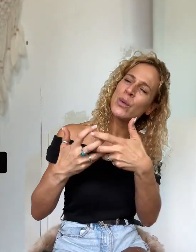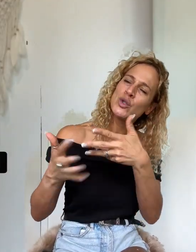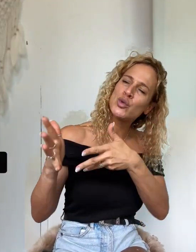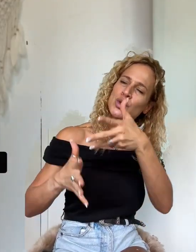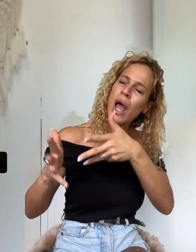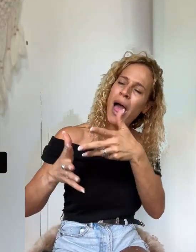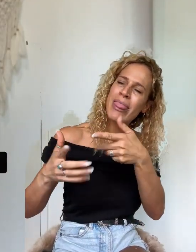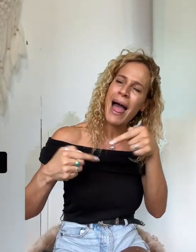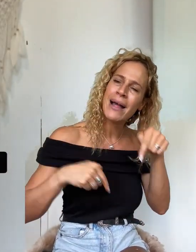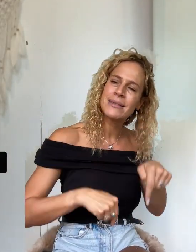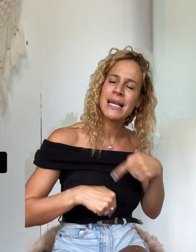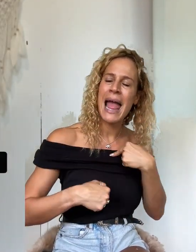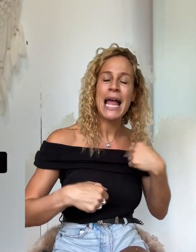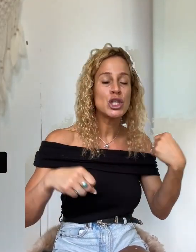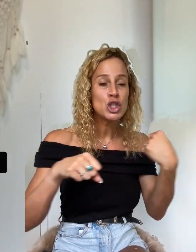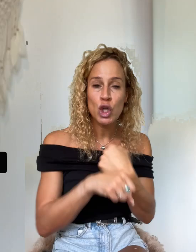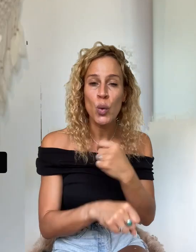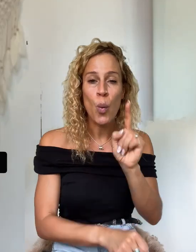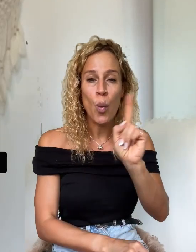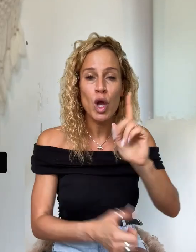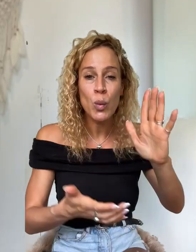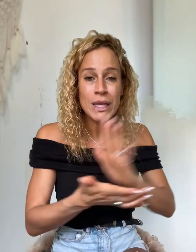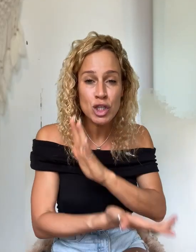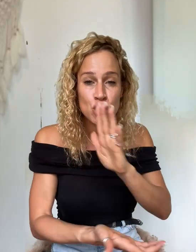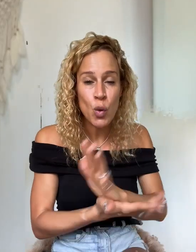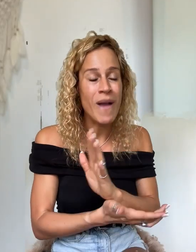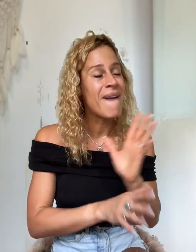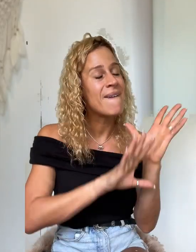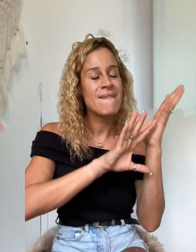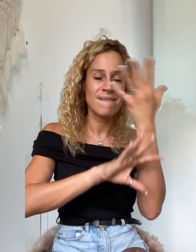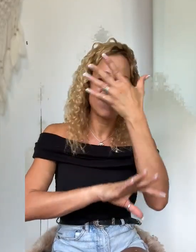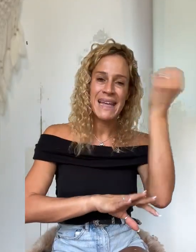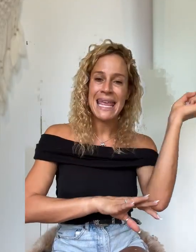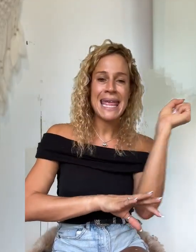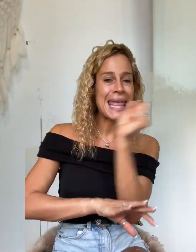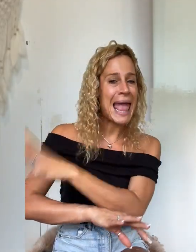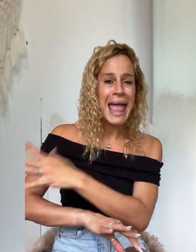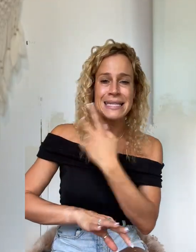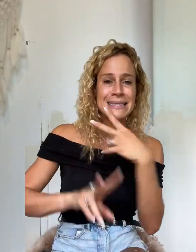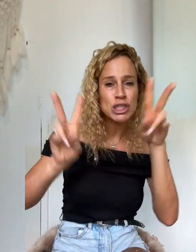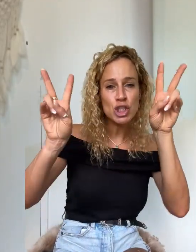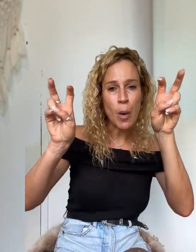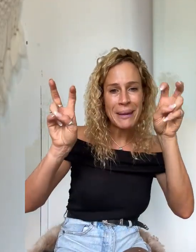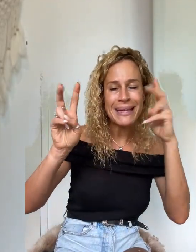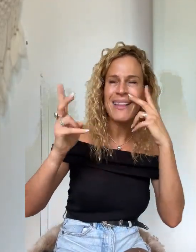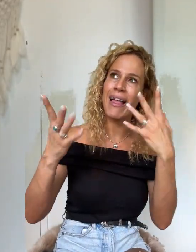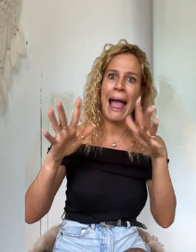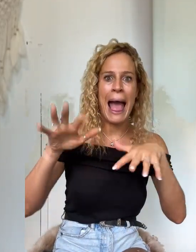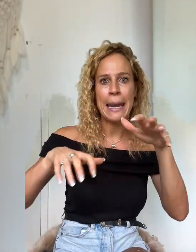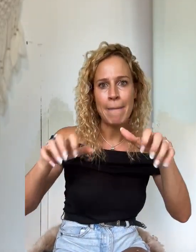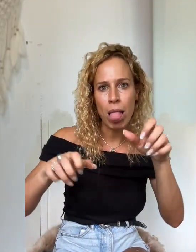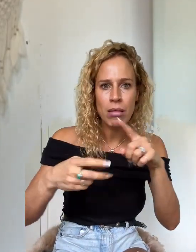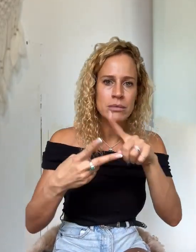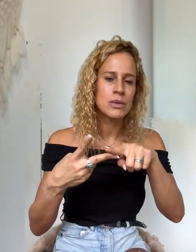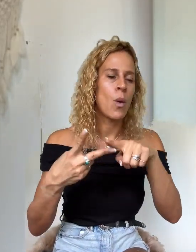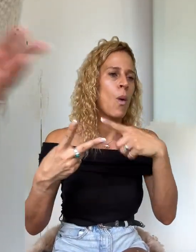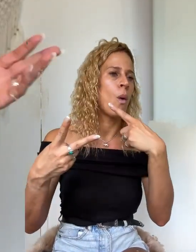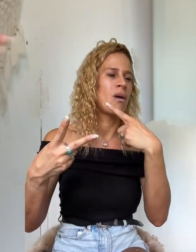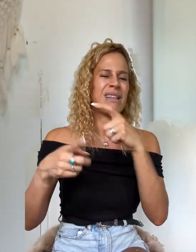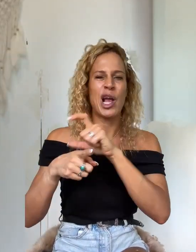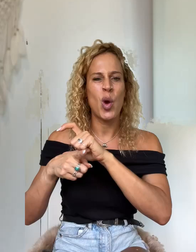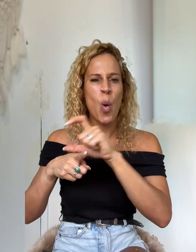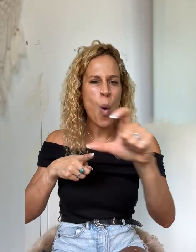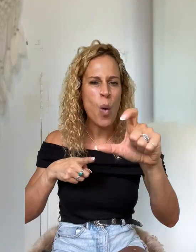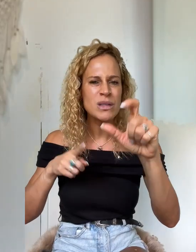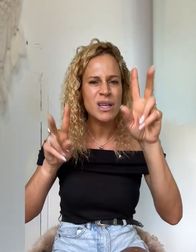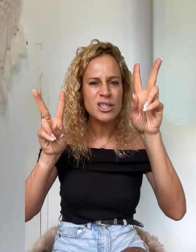would you sign this? And just do things that you enjoy. Forget your topics that the course leader says, oh, we've got to cover animals, or we've got to